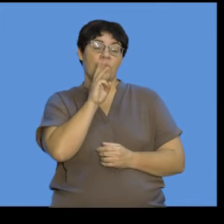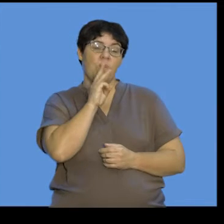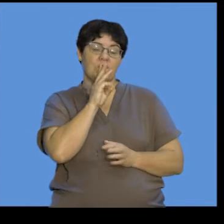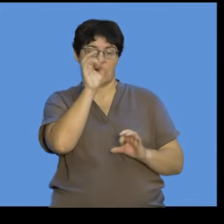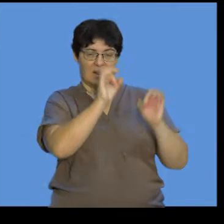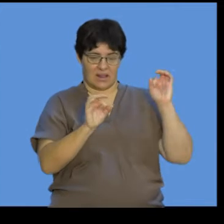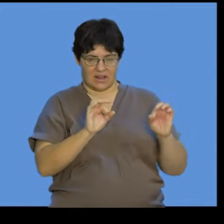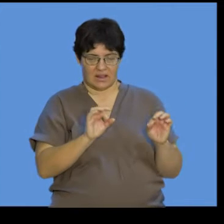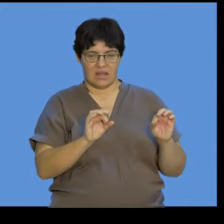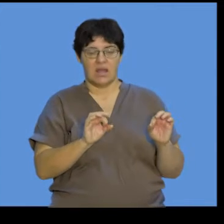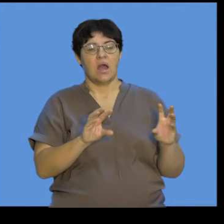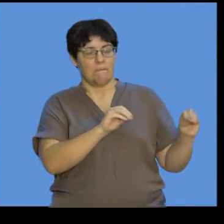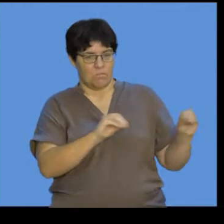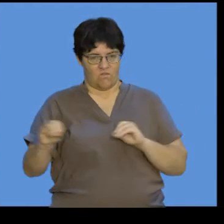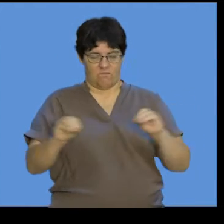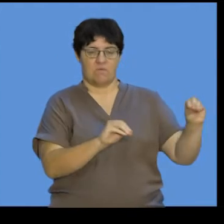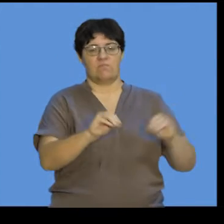of motion, okay?